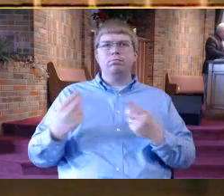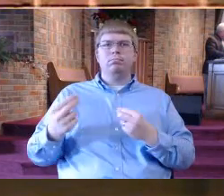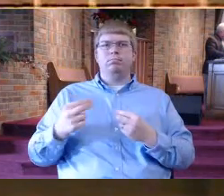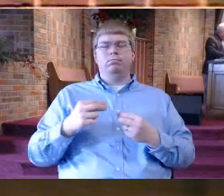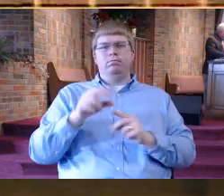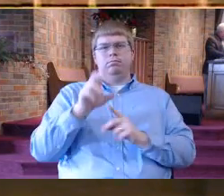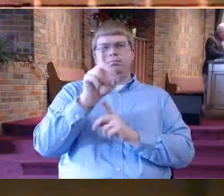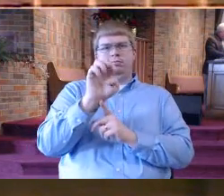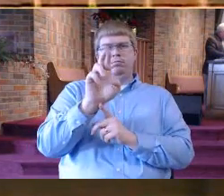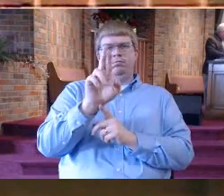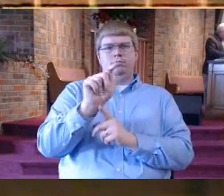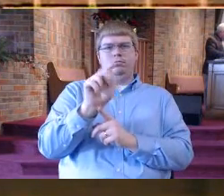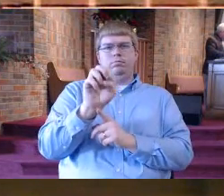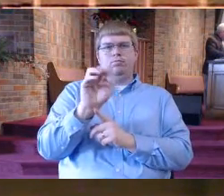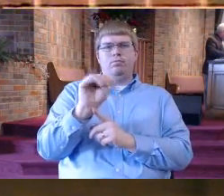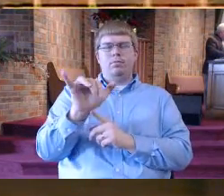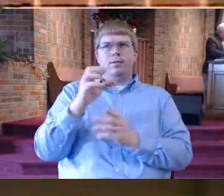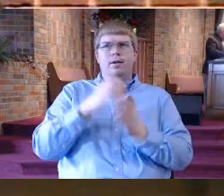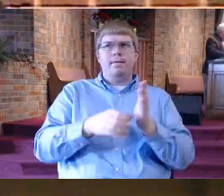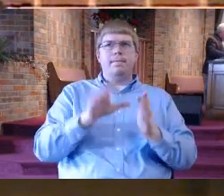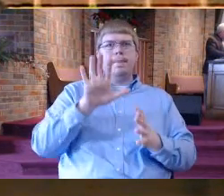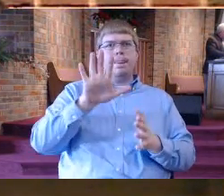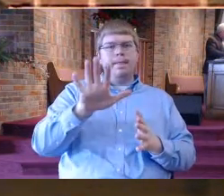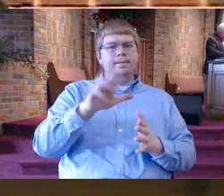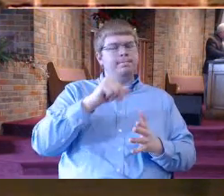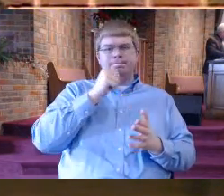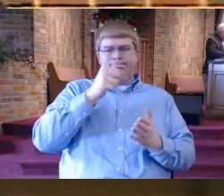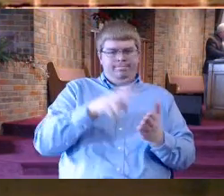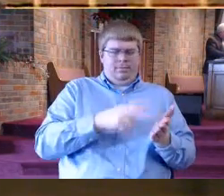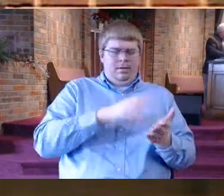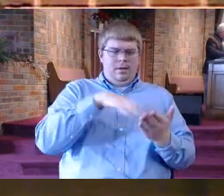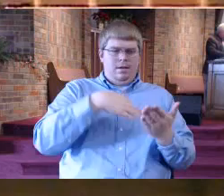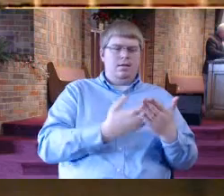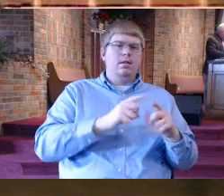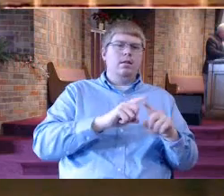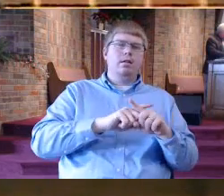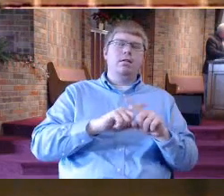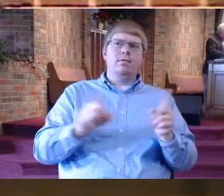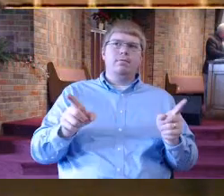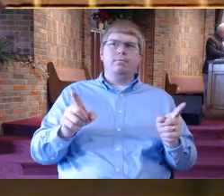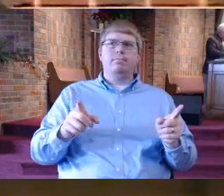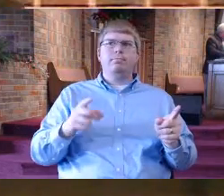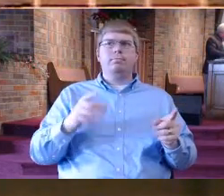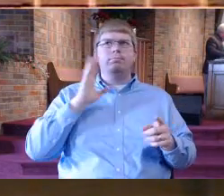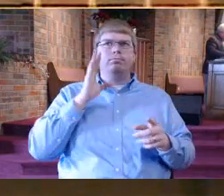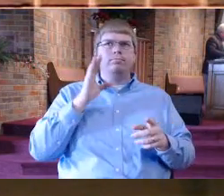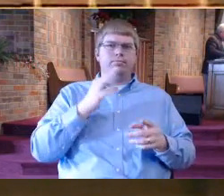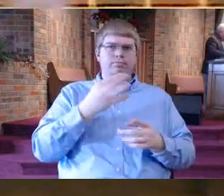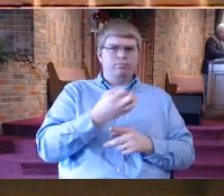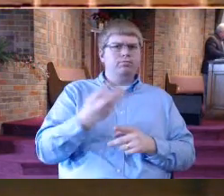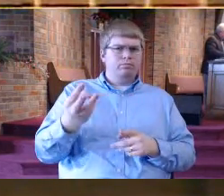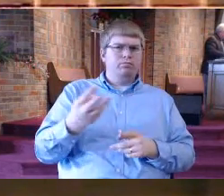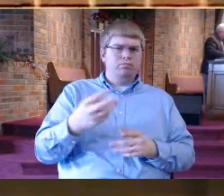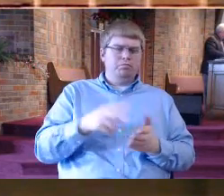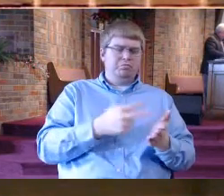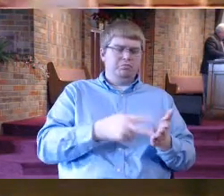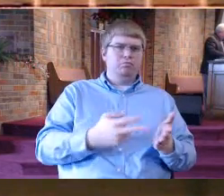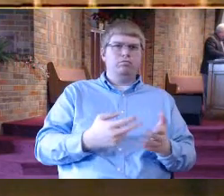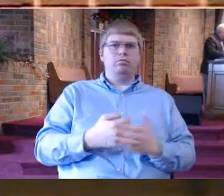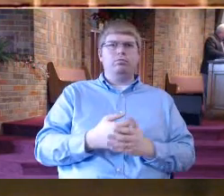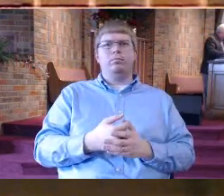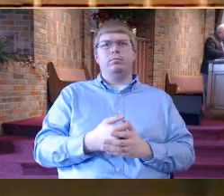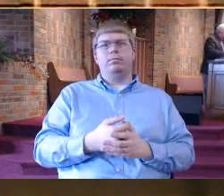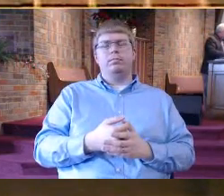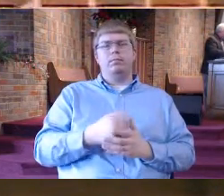Deuteronomy chapter 5. We're not going to read all of the things that would be pertinent to our discussion this morning, but I want to read a couple.